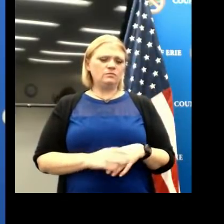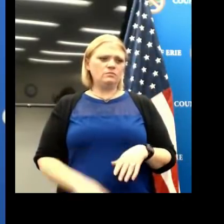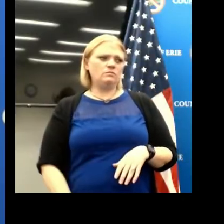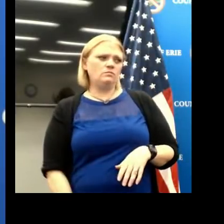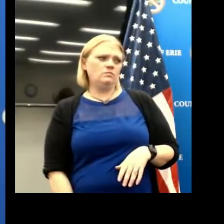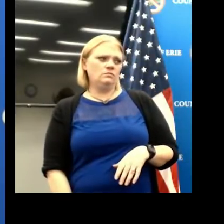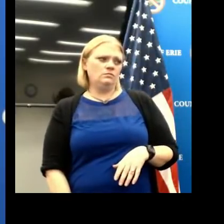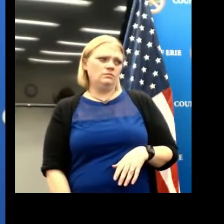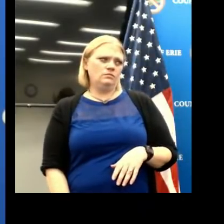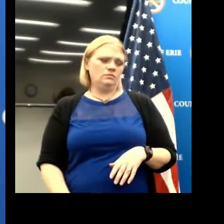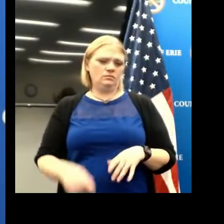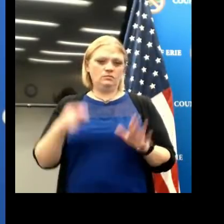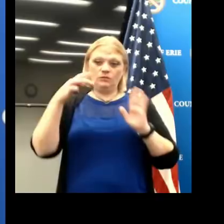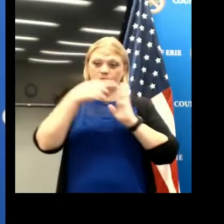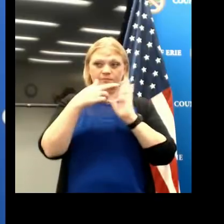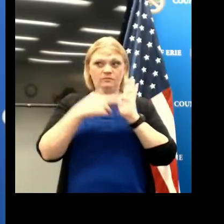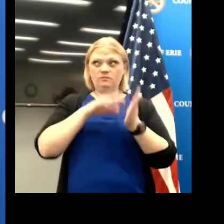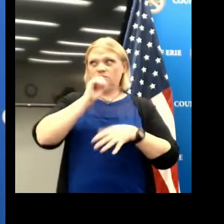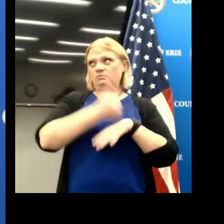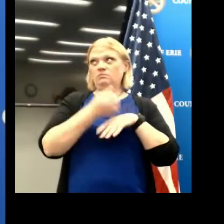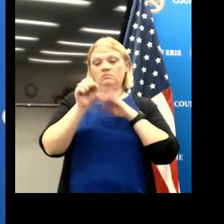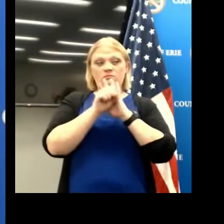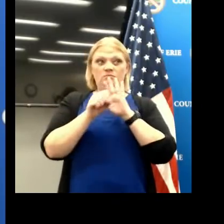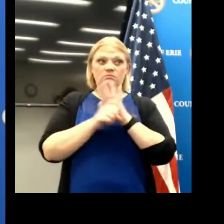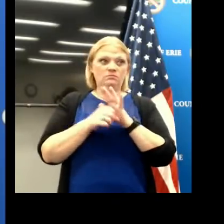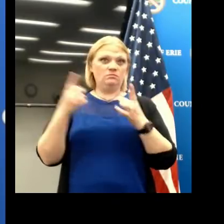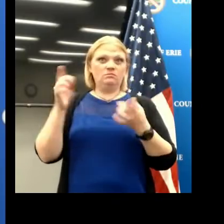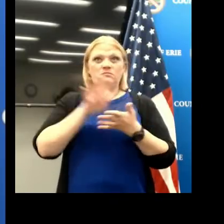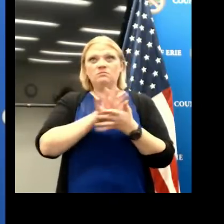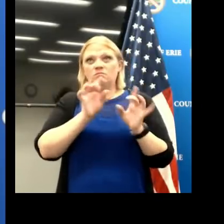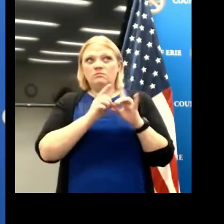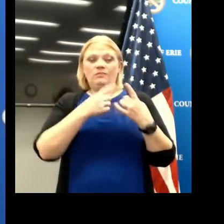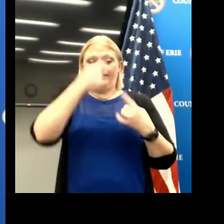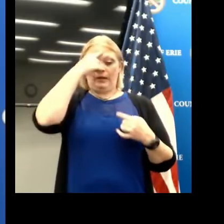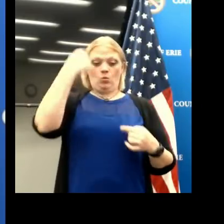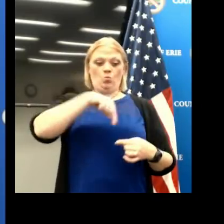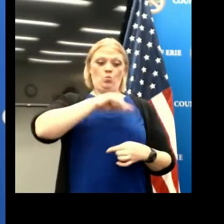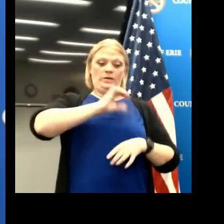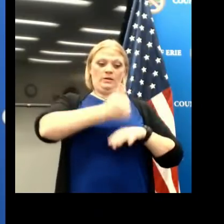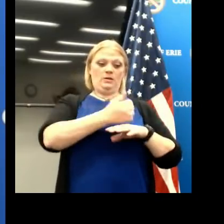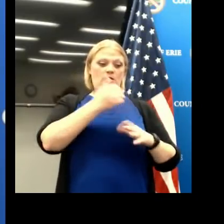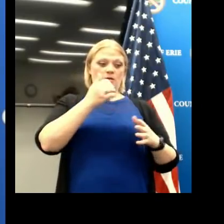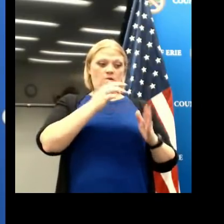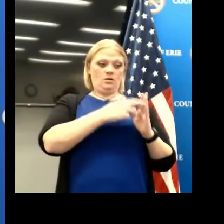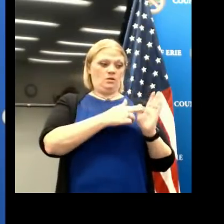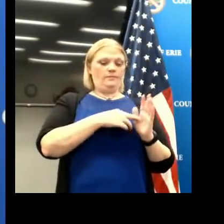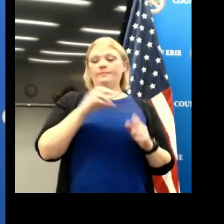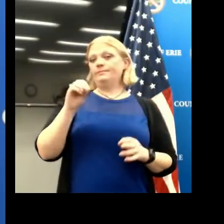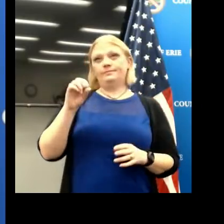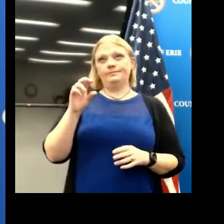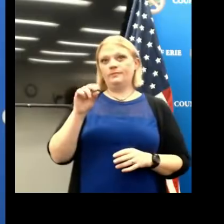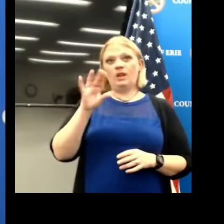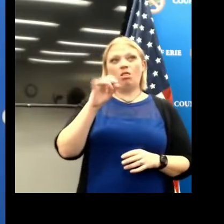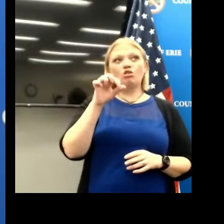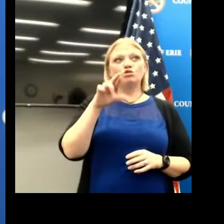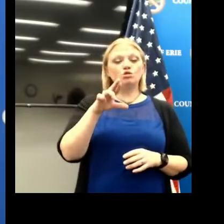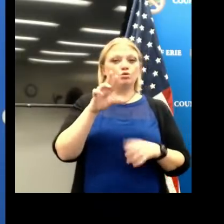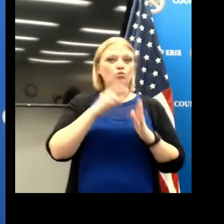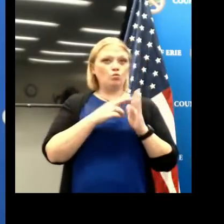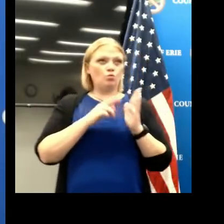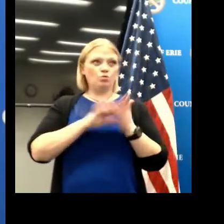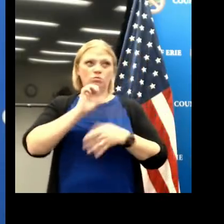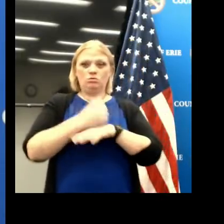This is the rules that are set by the state. A lot of school districts think we set the rules. These are the cluster rules that have been in effect for more than a month